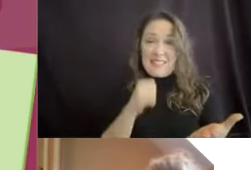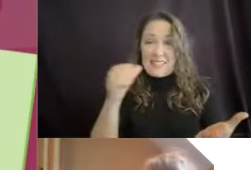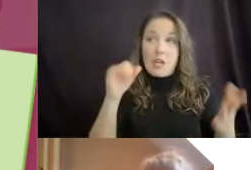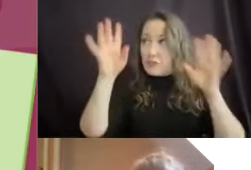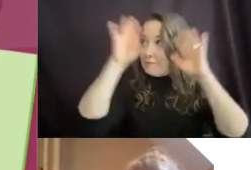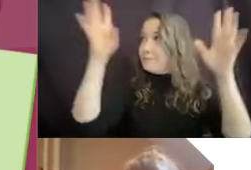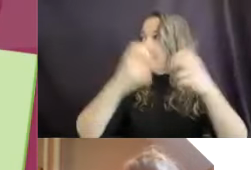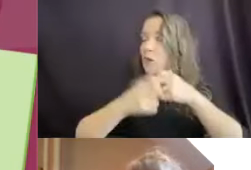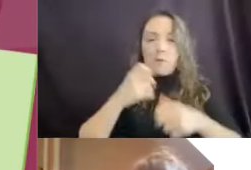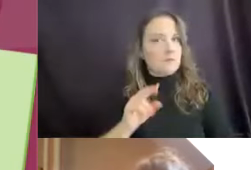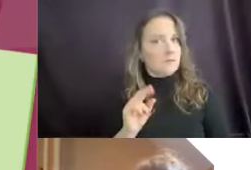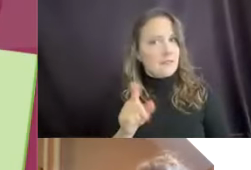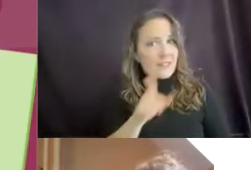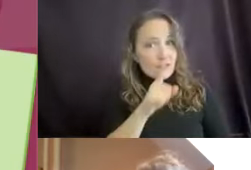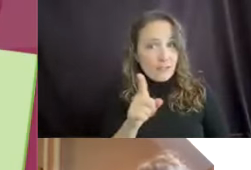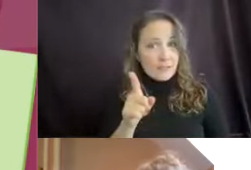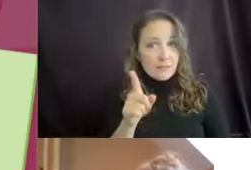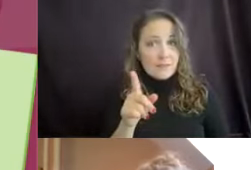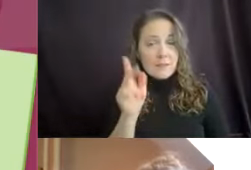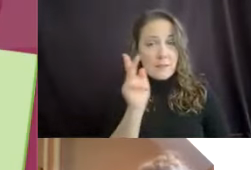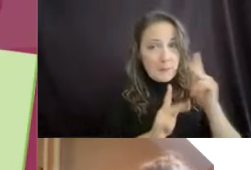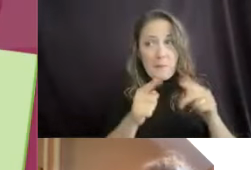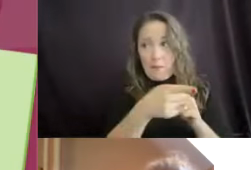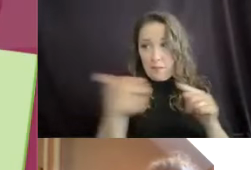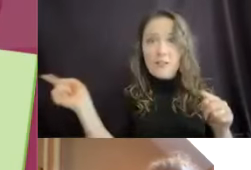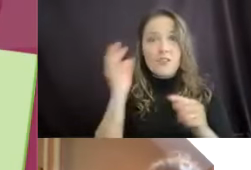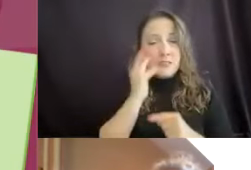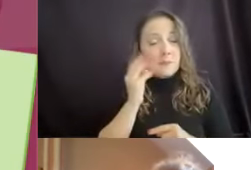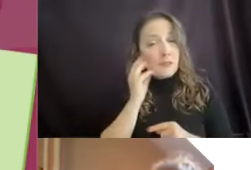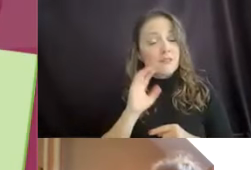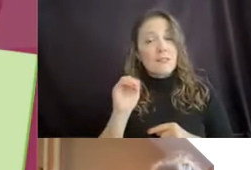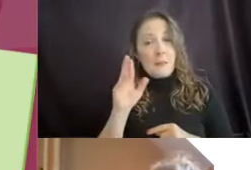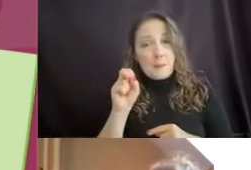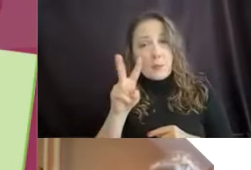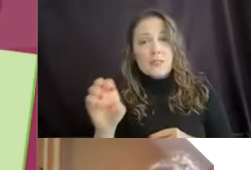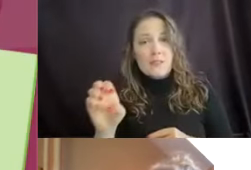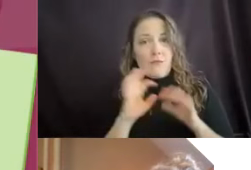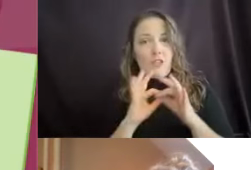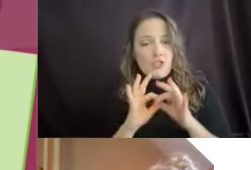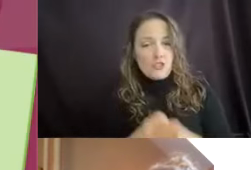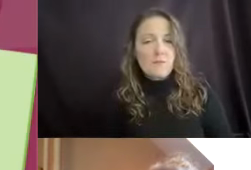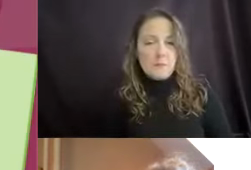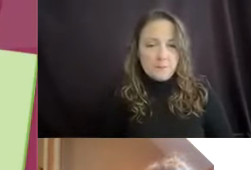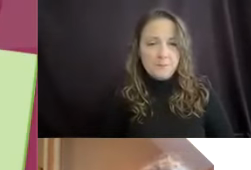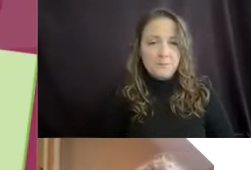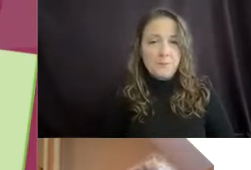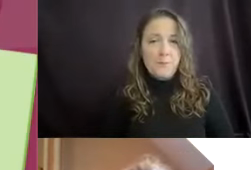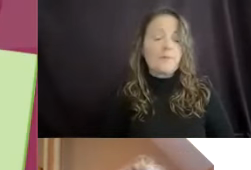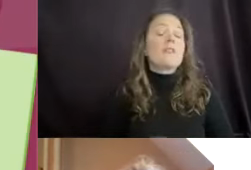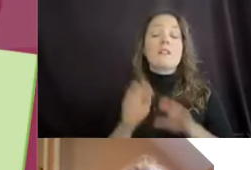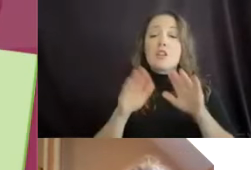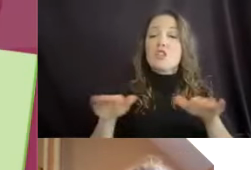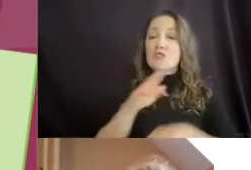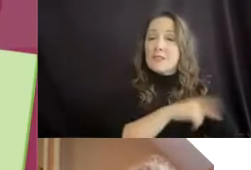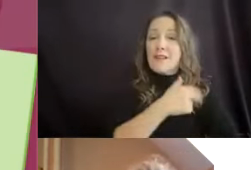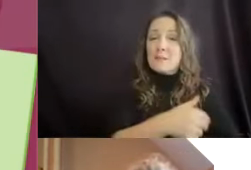School age teenagers are experiencing abusive relationships. A study by the Children's Hospital of Philadelphia